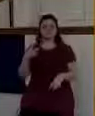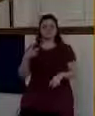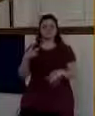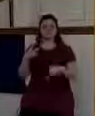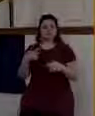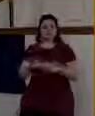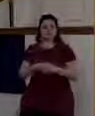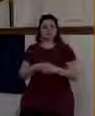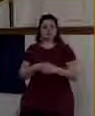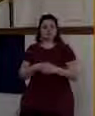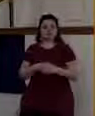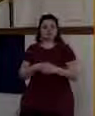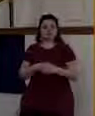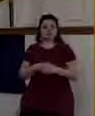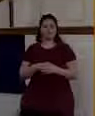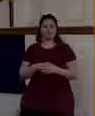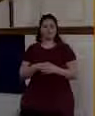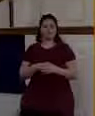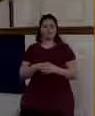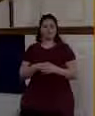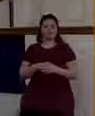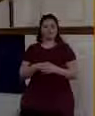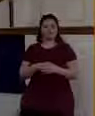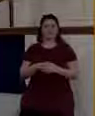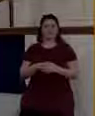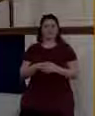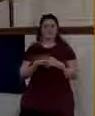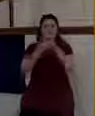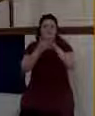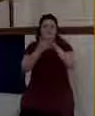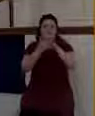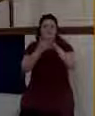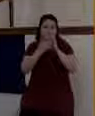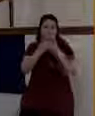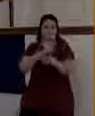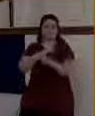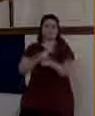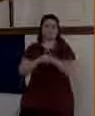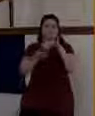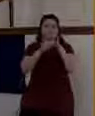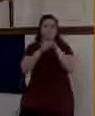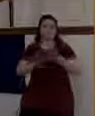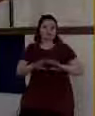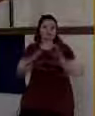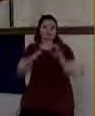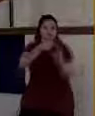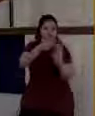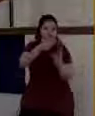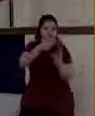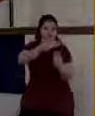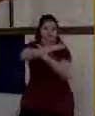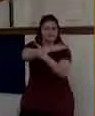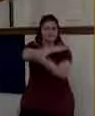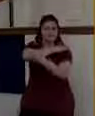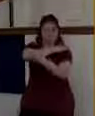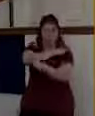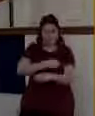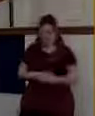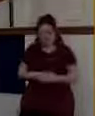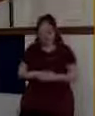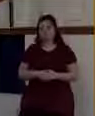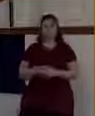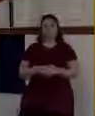temptation. Now enter in another character in the story in verse 11, the old prophet. Now there dwelt an old prophet in Bethel, and his sons came and told him all